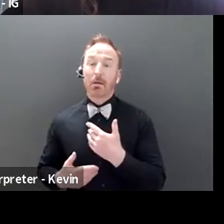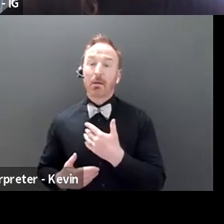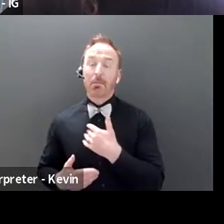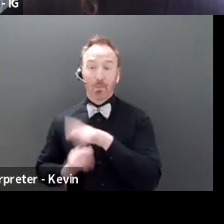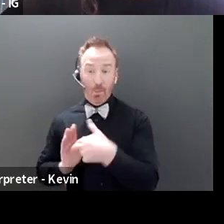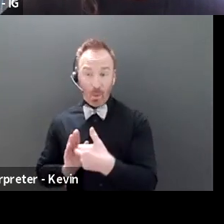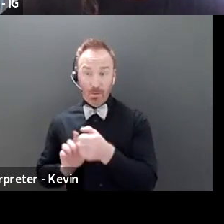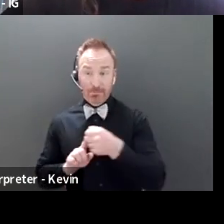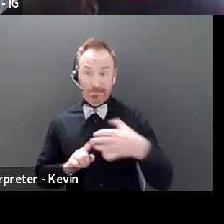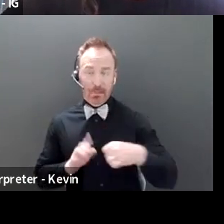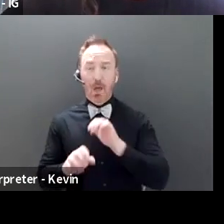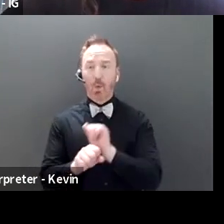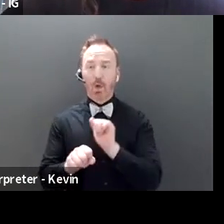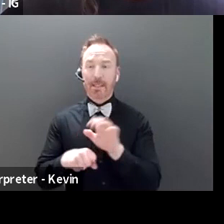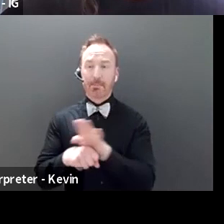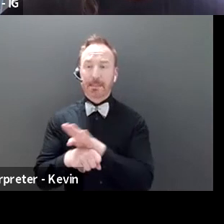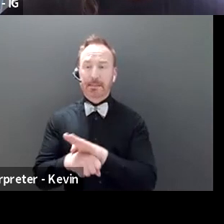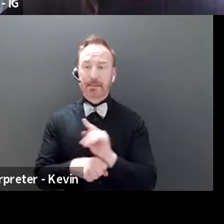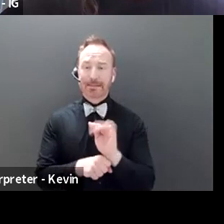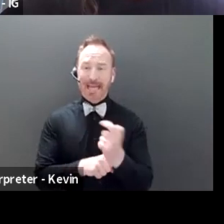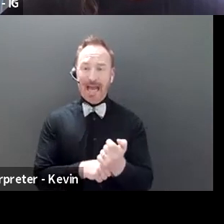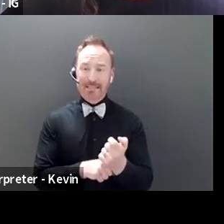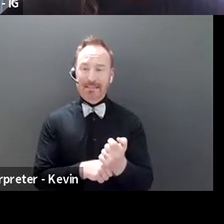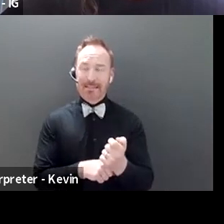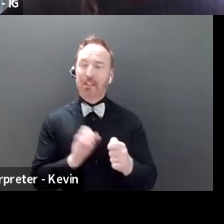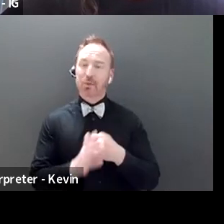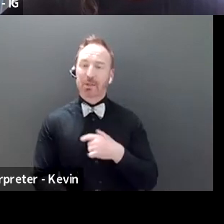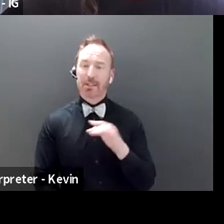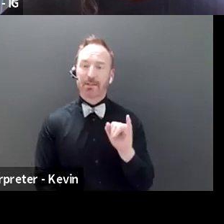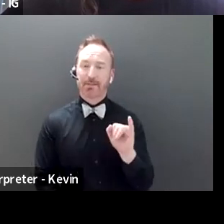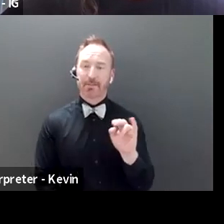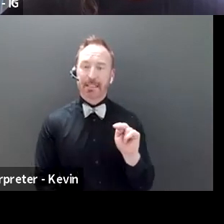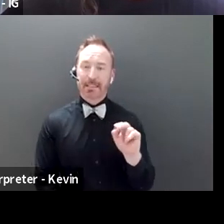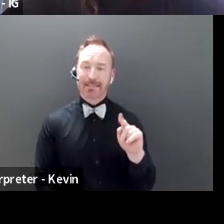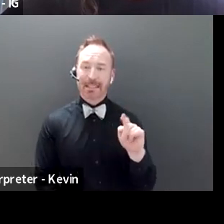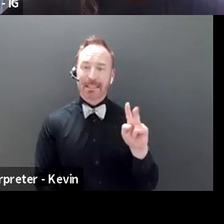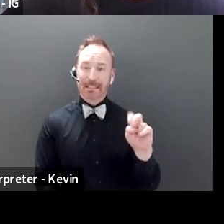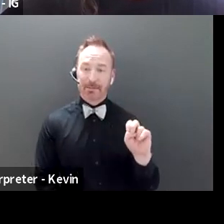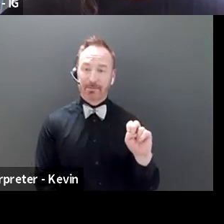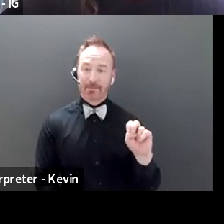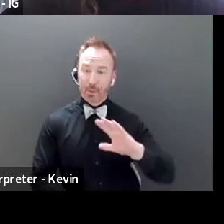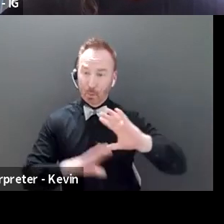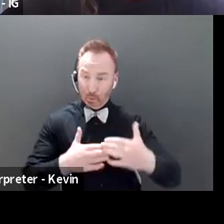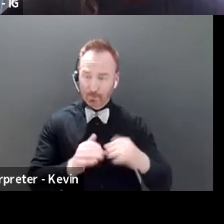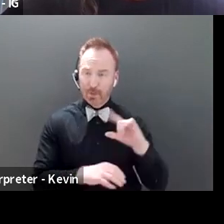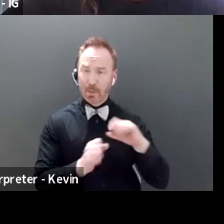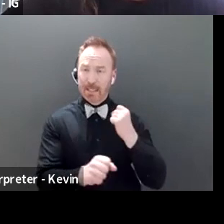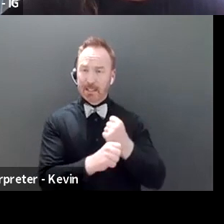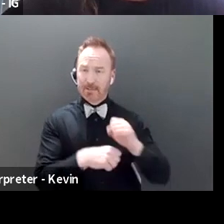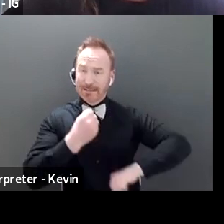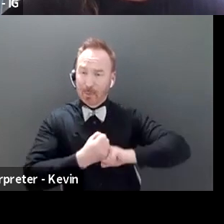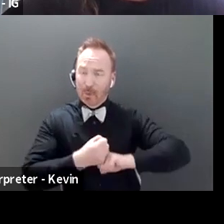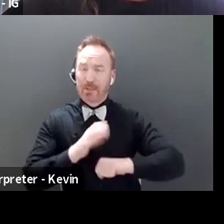what we call our business tax incentive group. And, for the past 22 years, I've supported companies in accessing various government